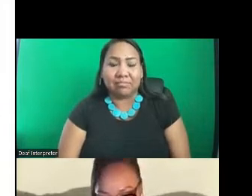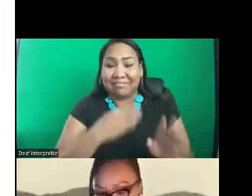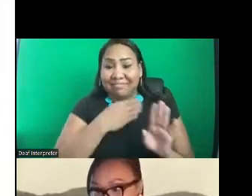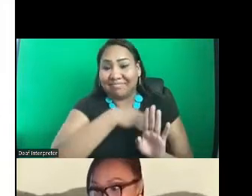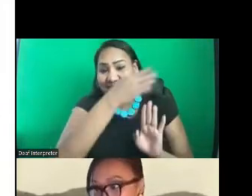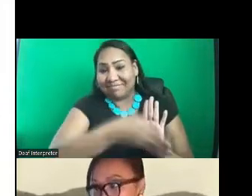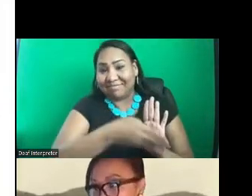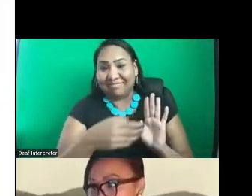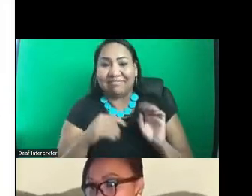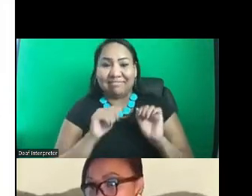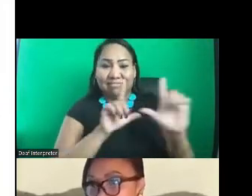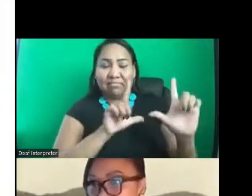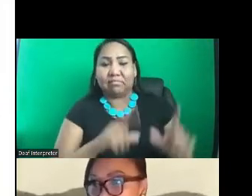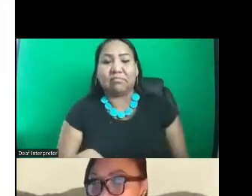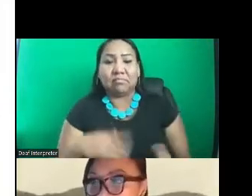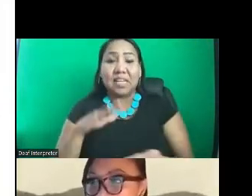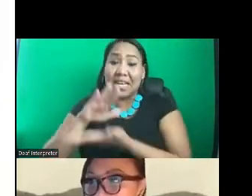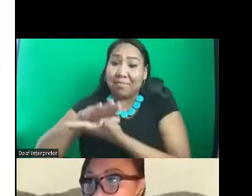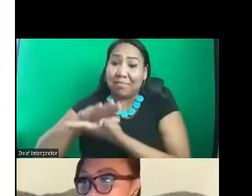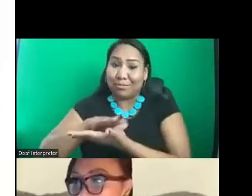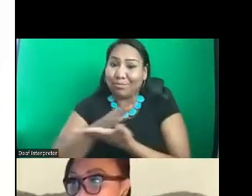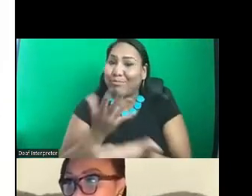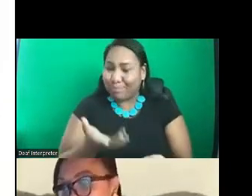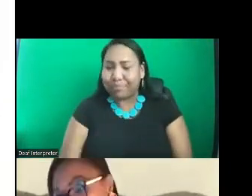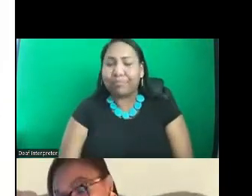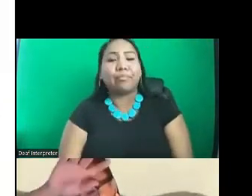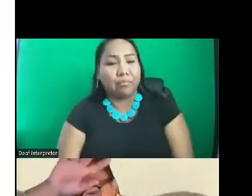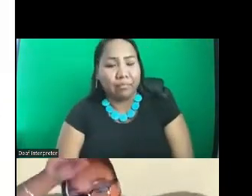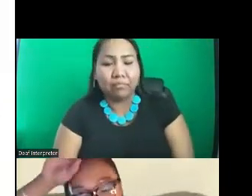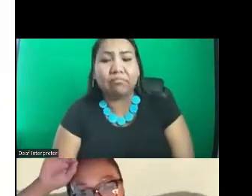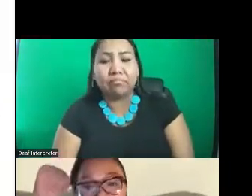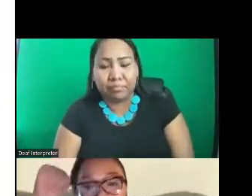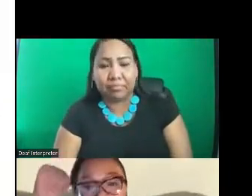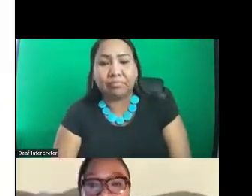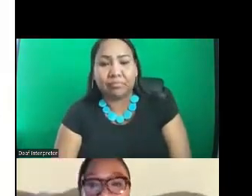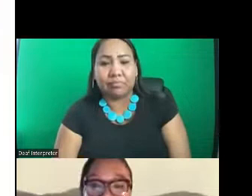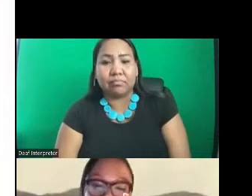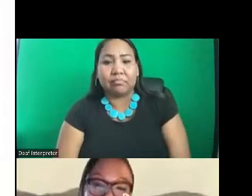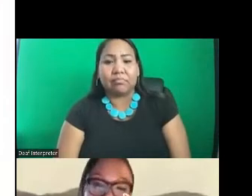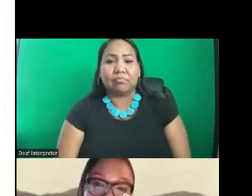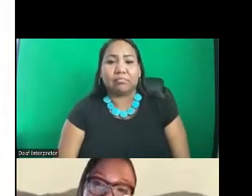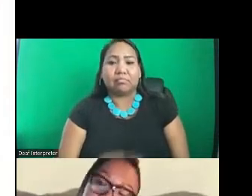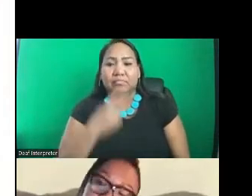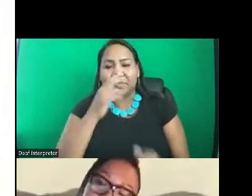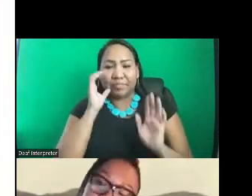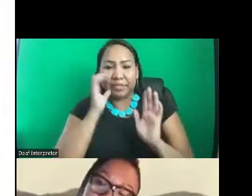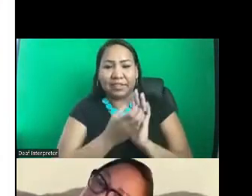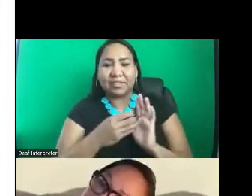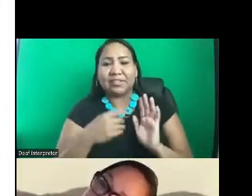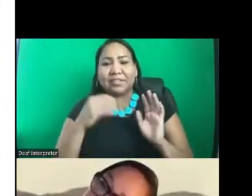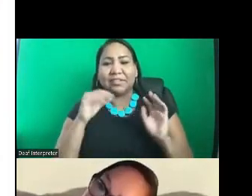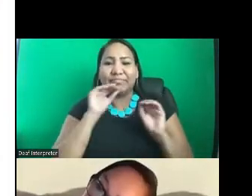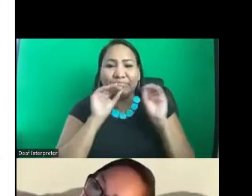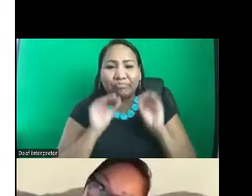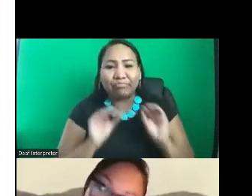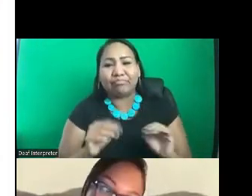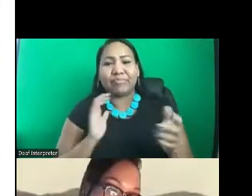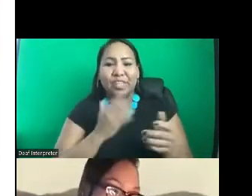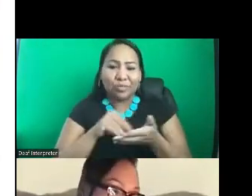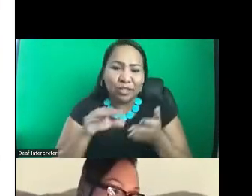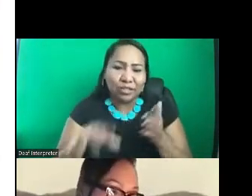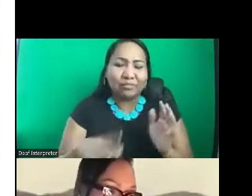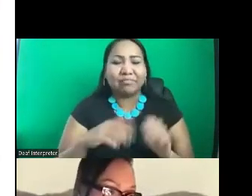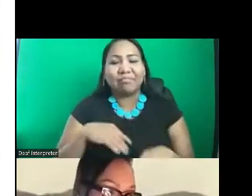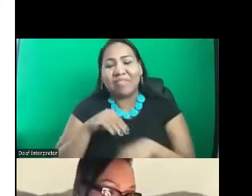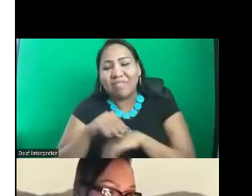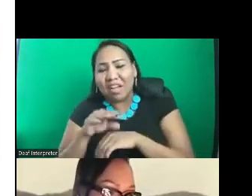academic way of support. There's a couple pictures of our students. We do the advising, tutoring, mentoring.